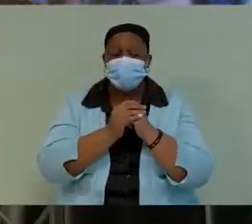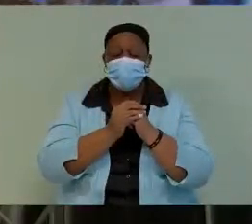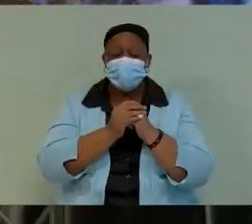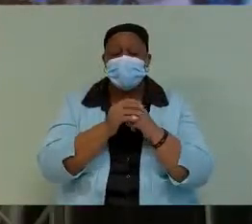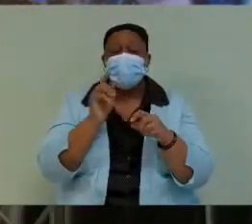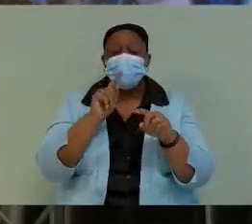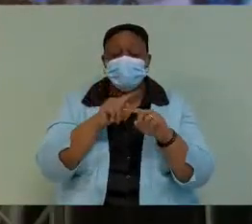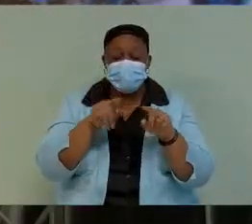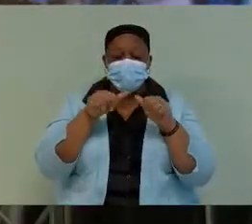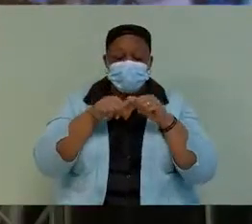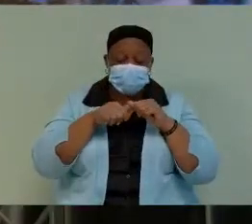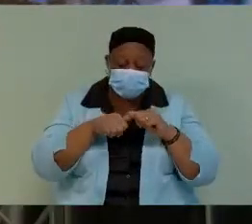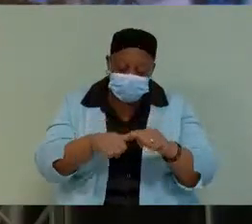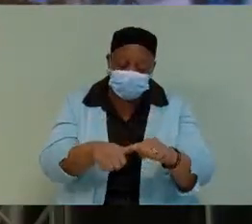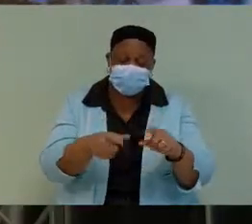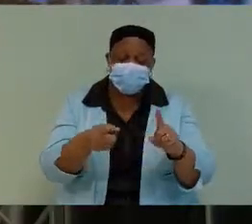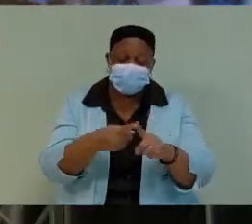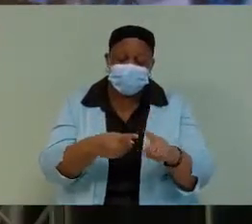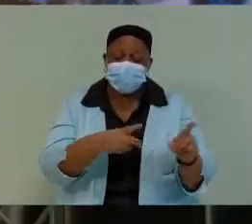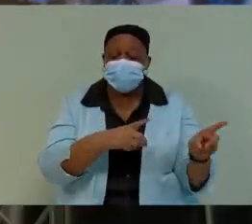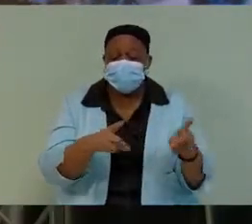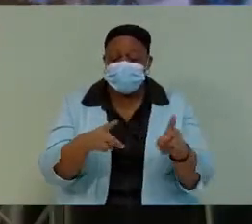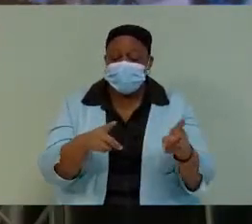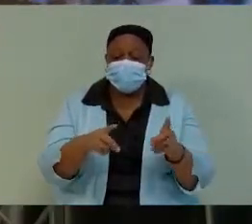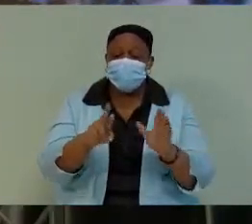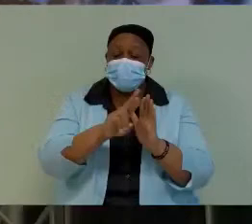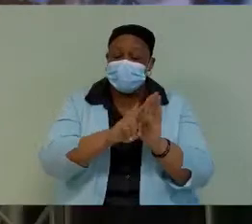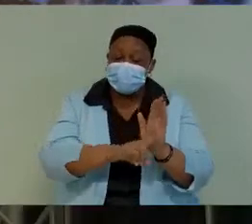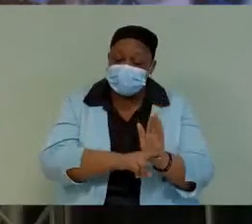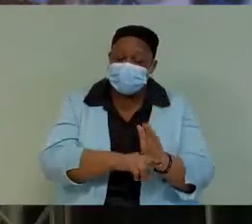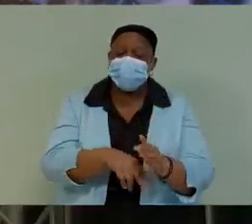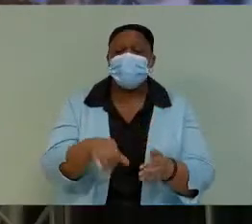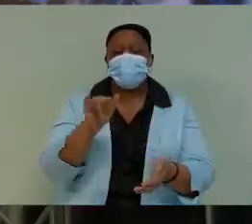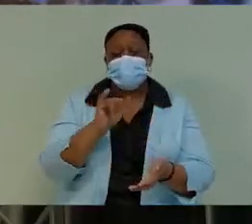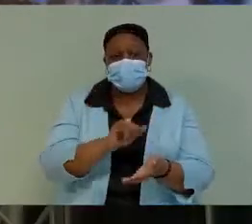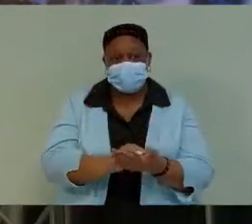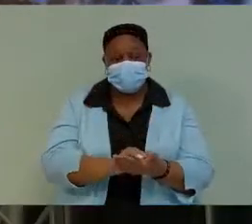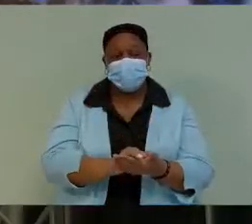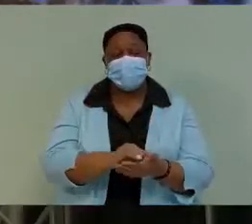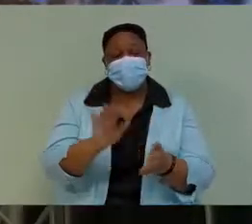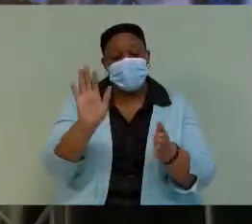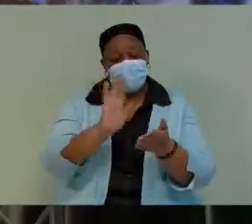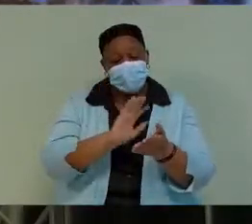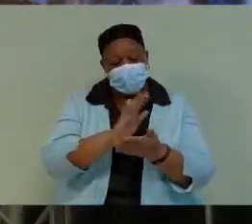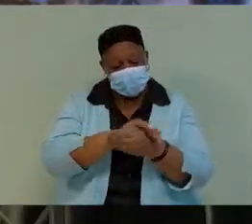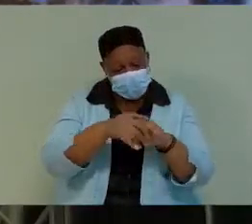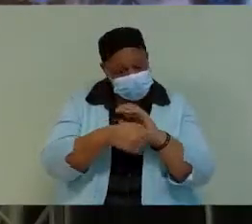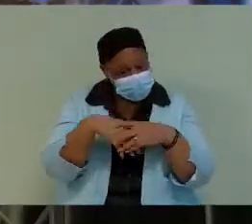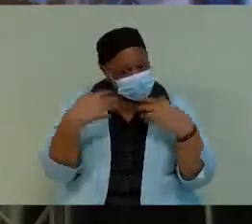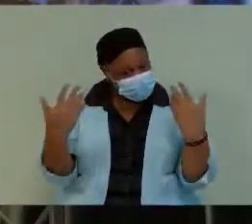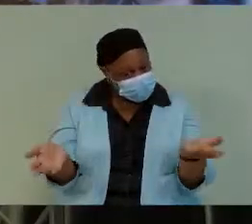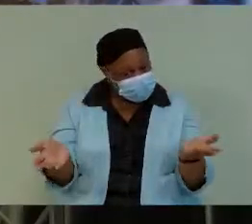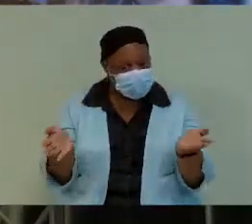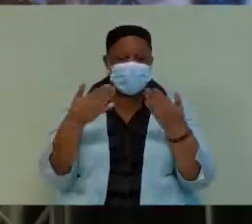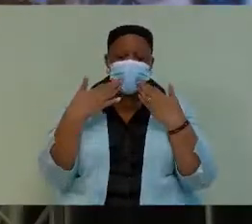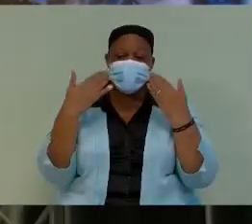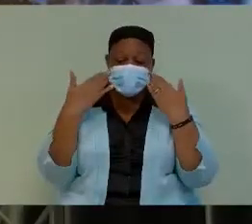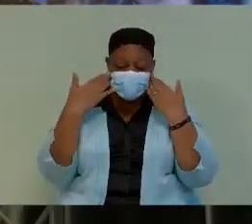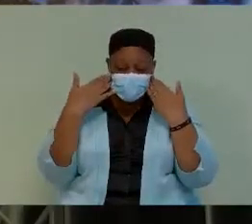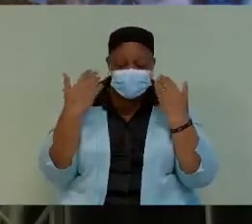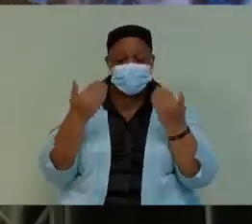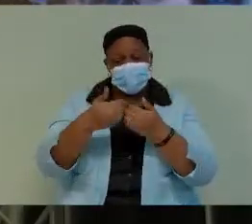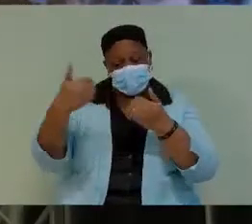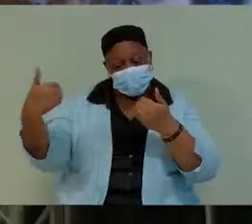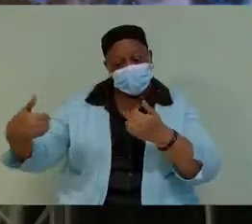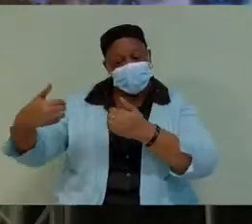put in place those protocols and the washing of the hands and the wearing of the mask and the social distancing